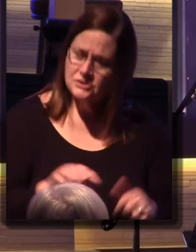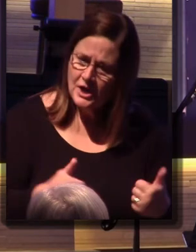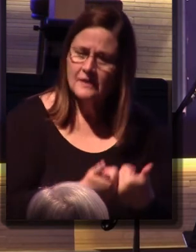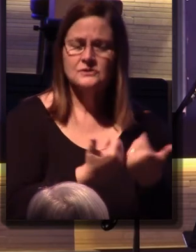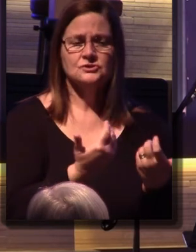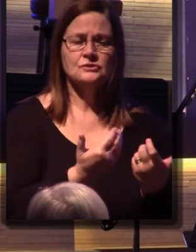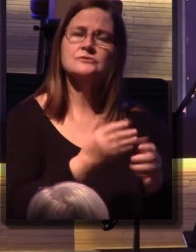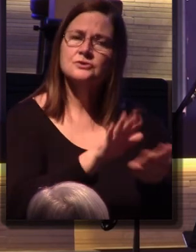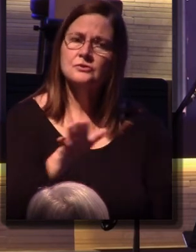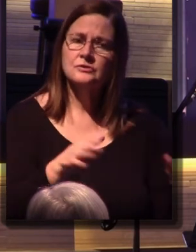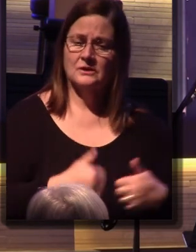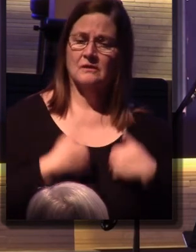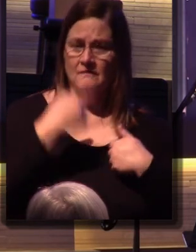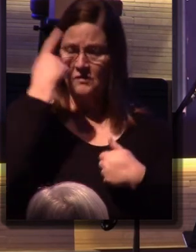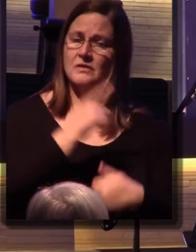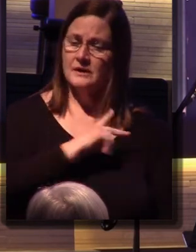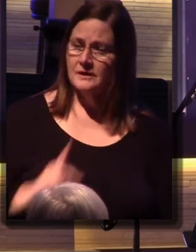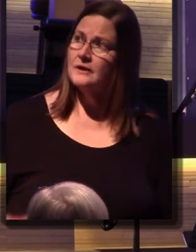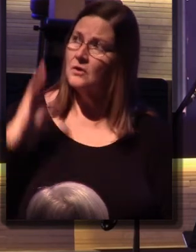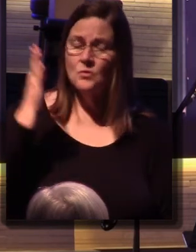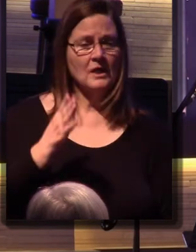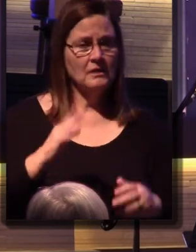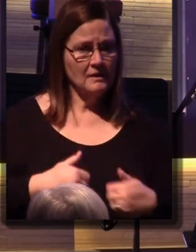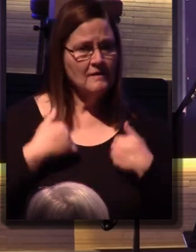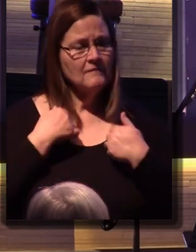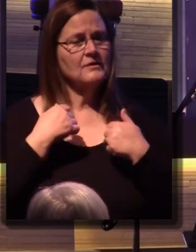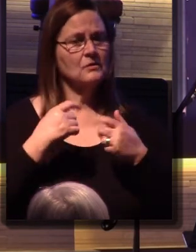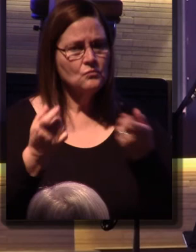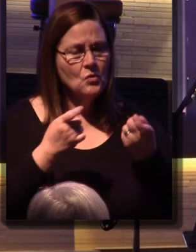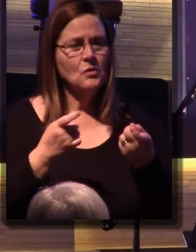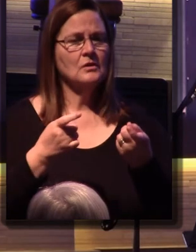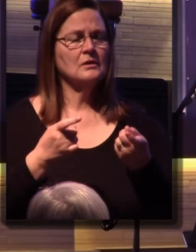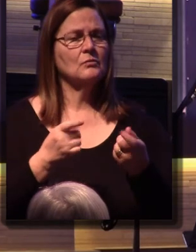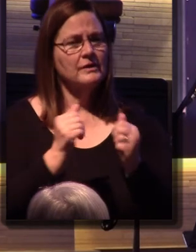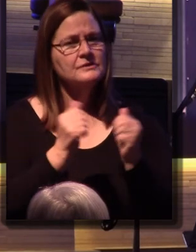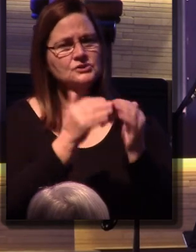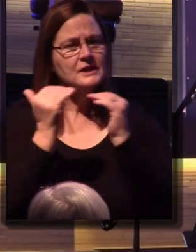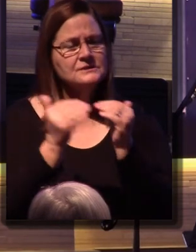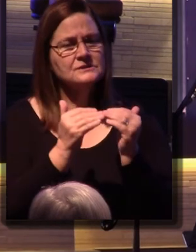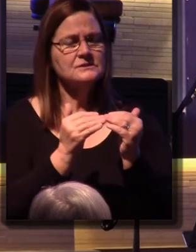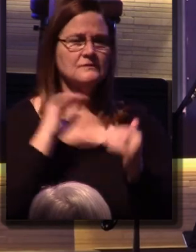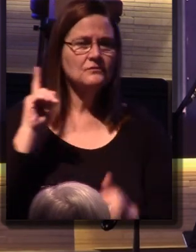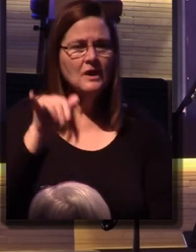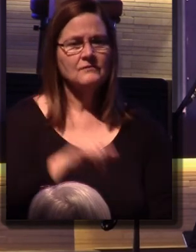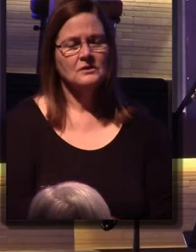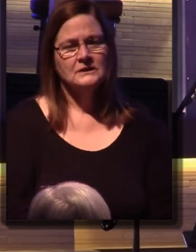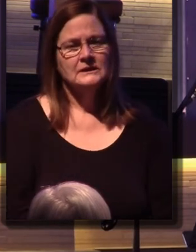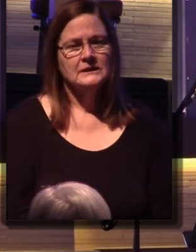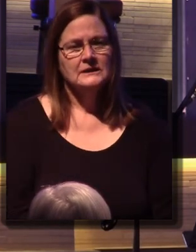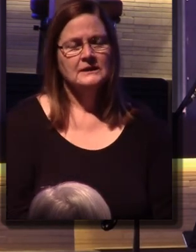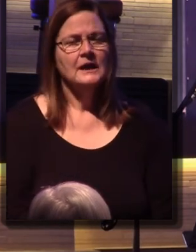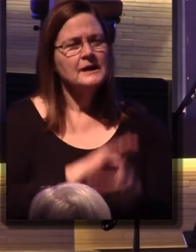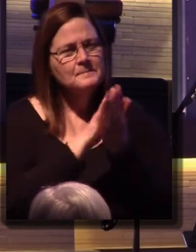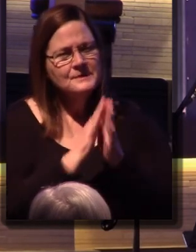To challenge them to live for the king who will live forever and rule and reign in justice